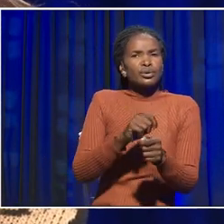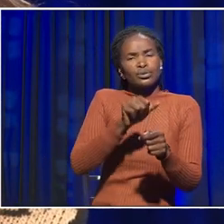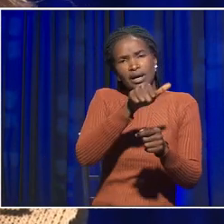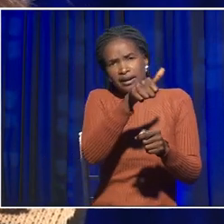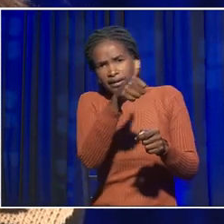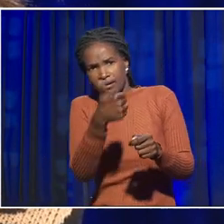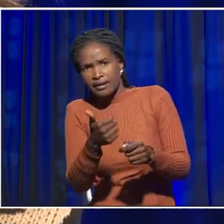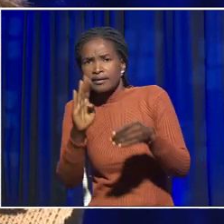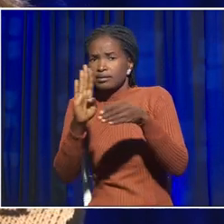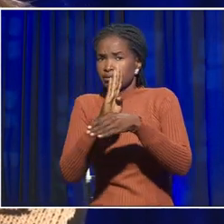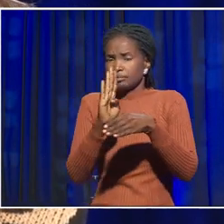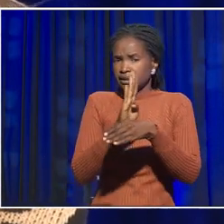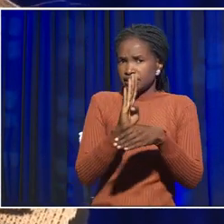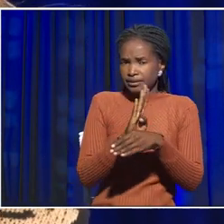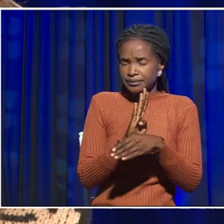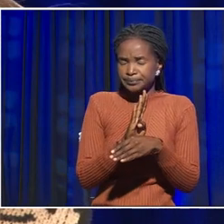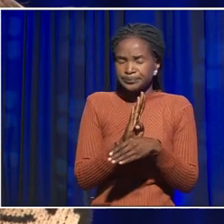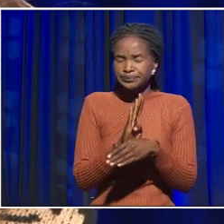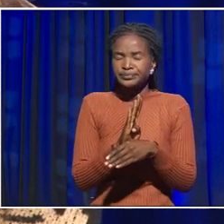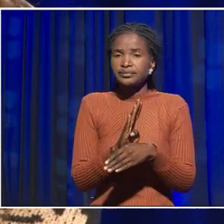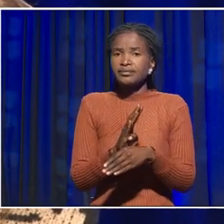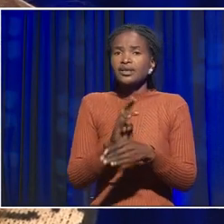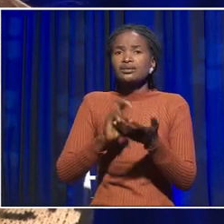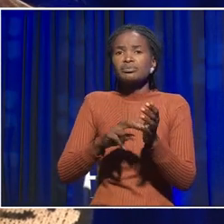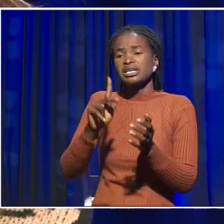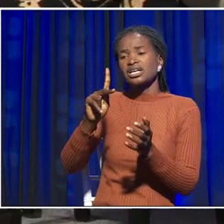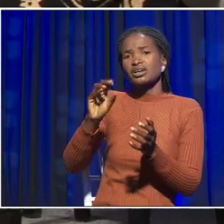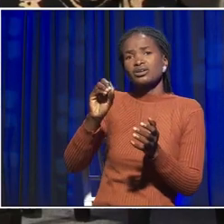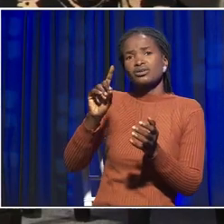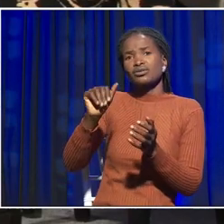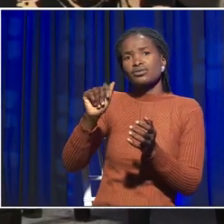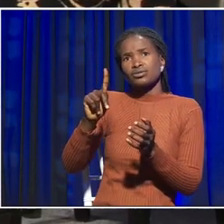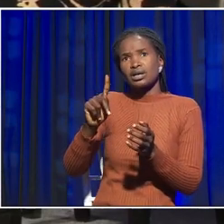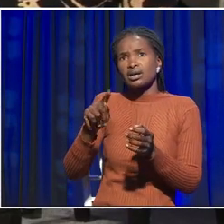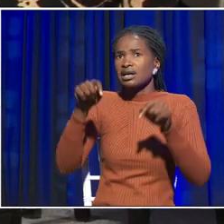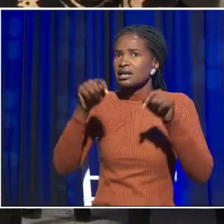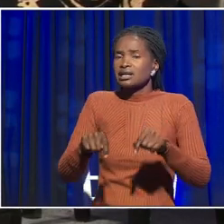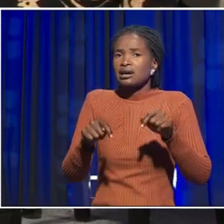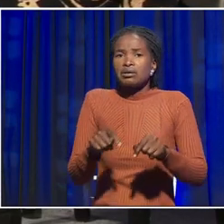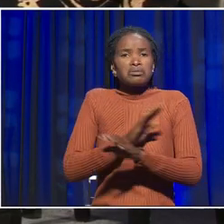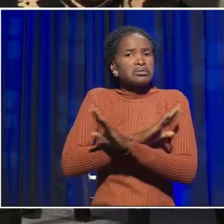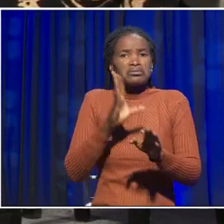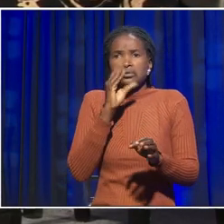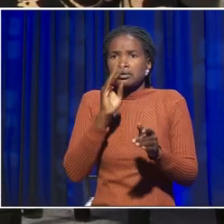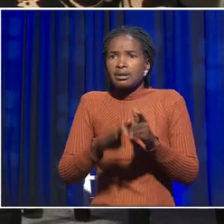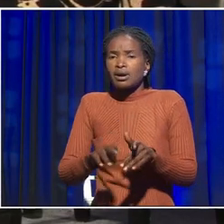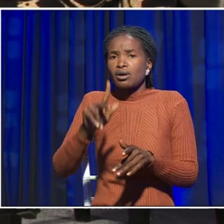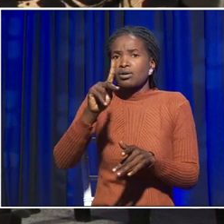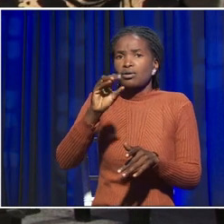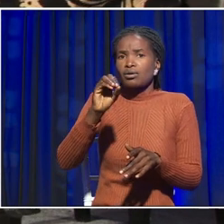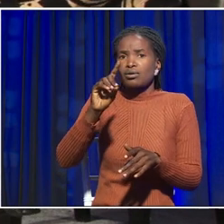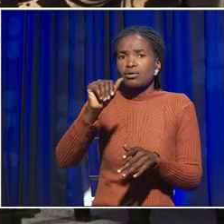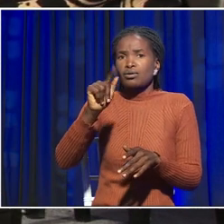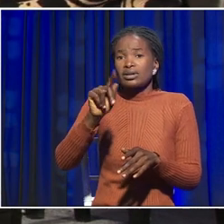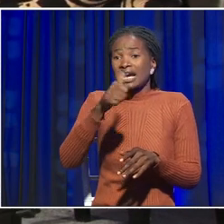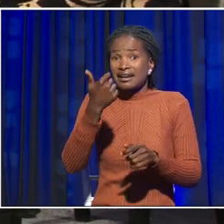benchmark competition. And they went up, and nowadays we don't talk anymore about Kodak.